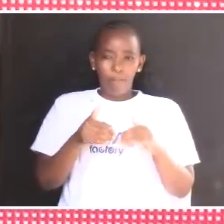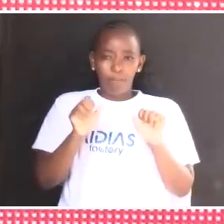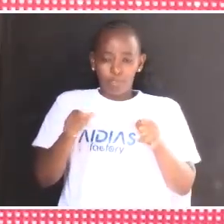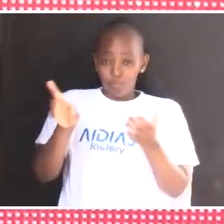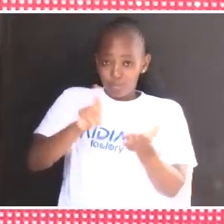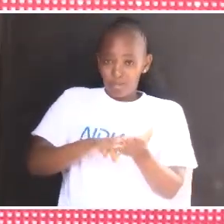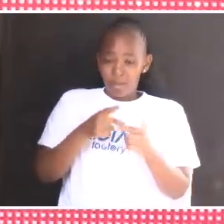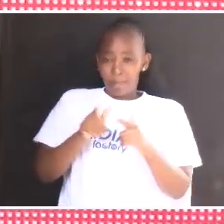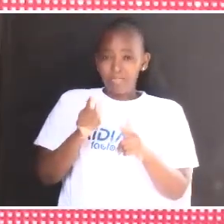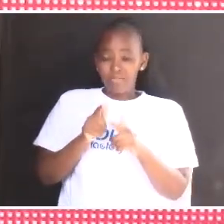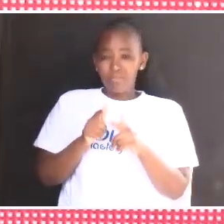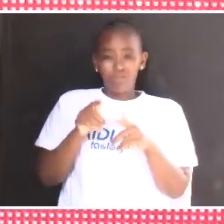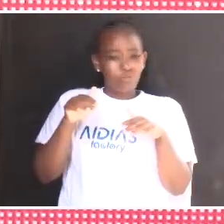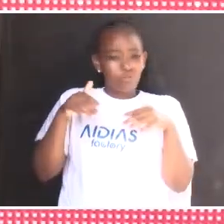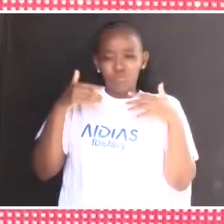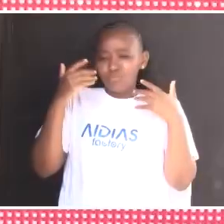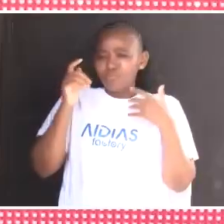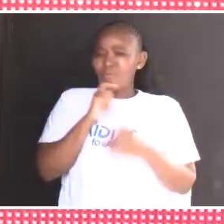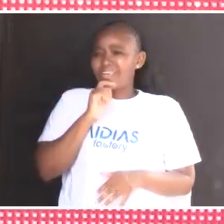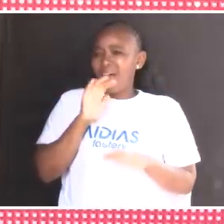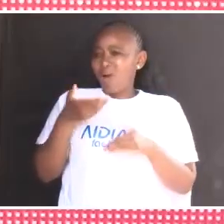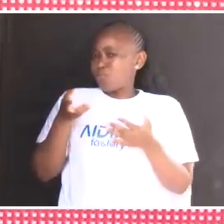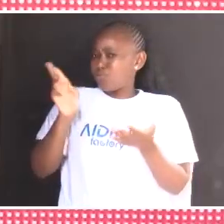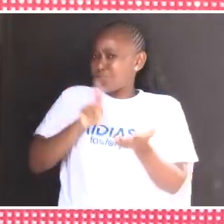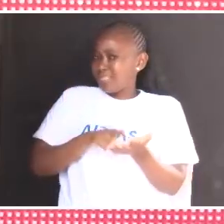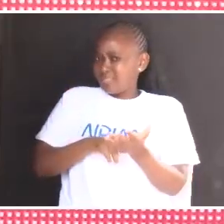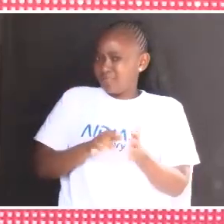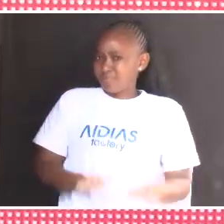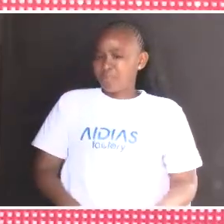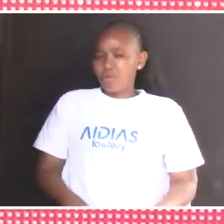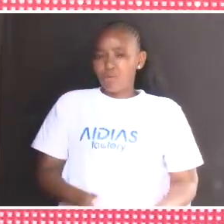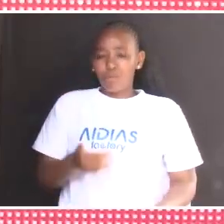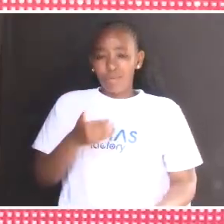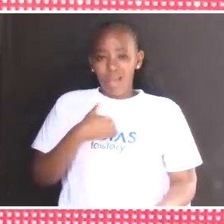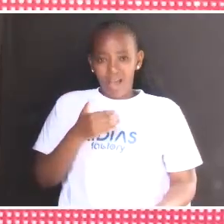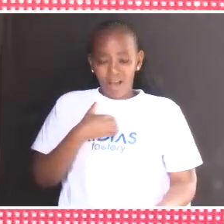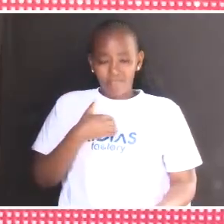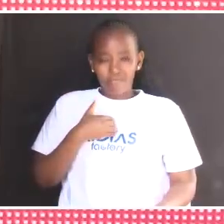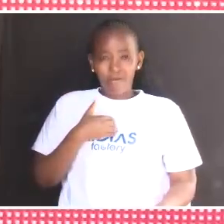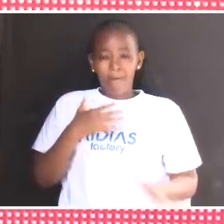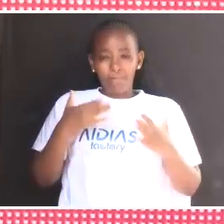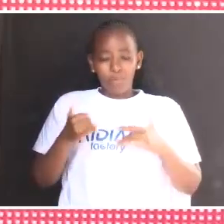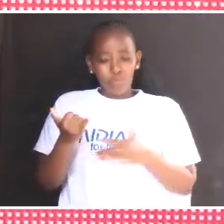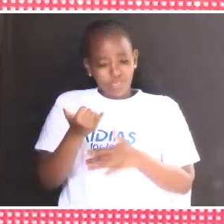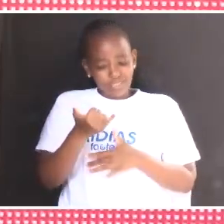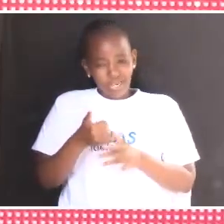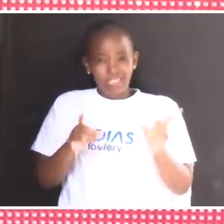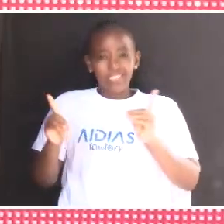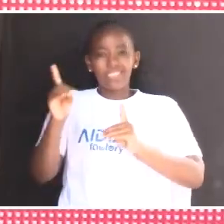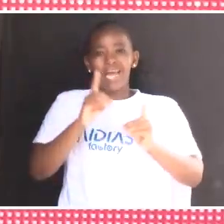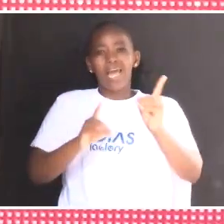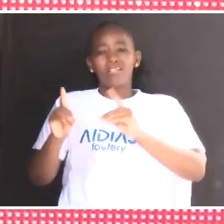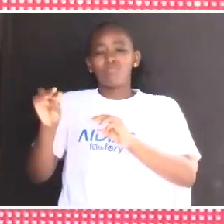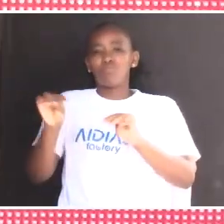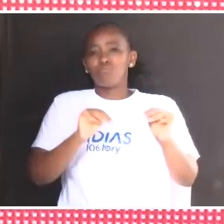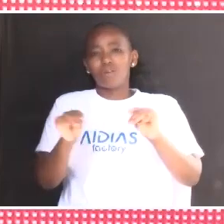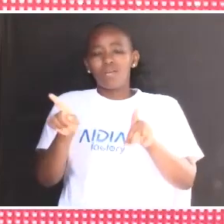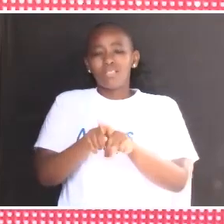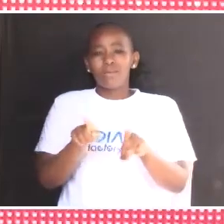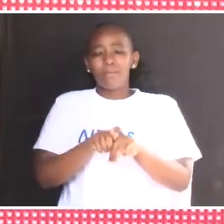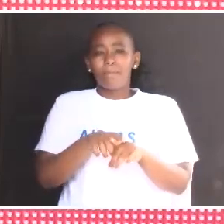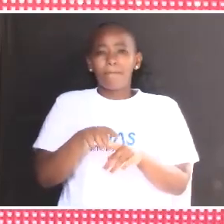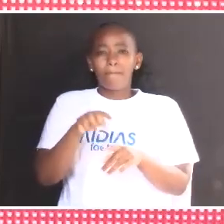wonder, how do you submit for registration? There are people who actually have dance moves in drawings. They can draw dance moves. And we have seen even in martial